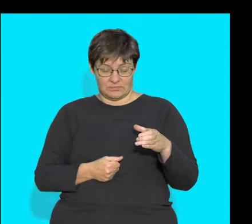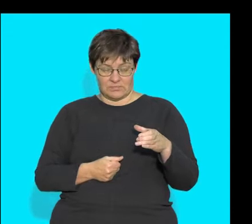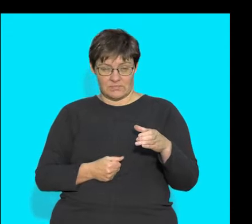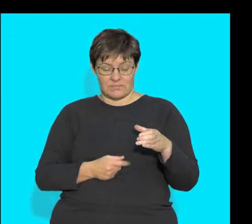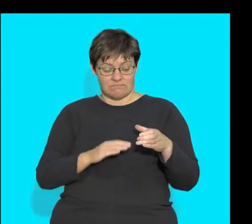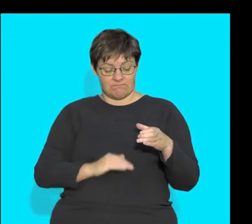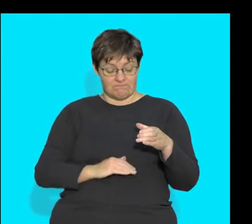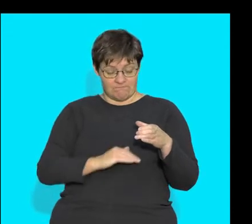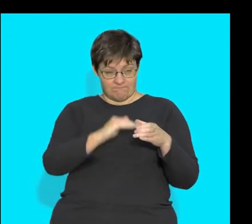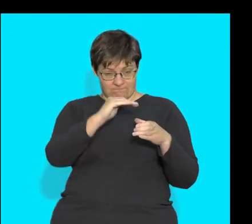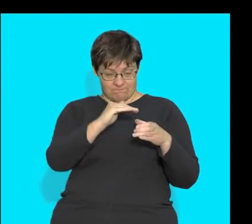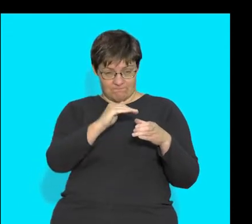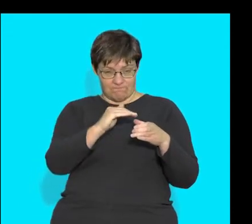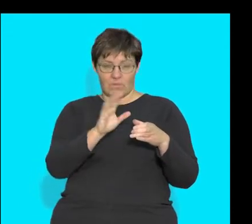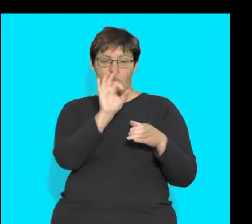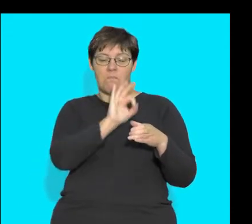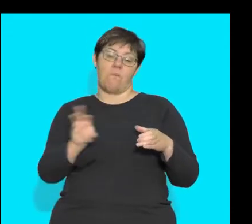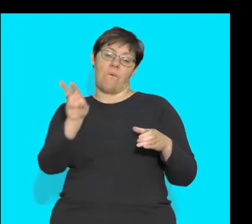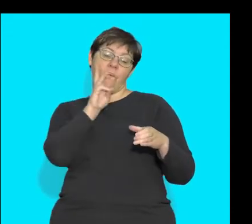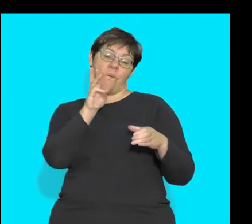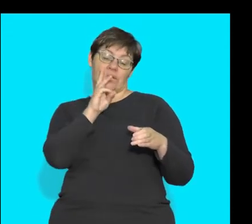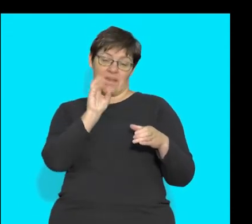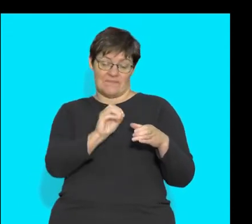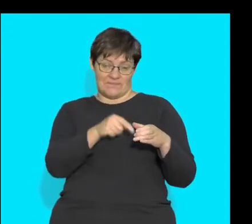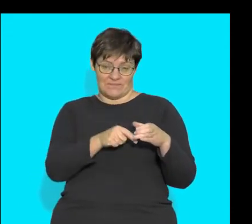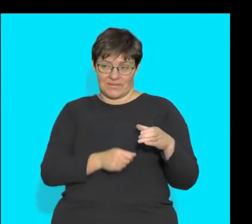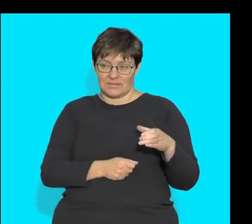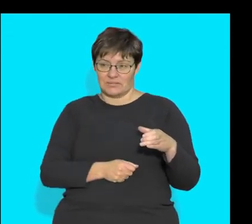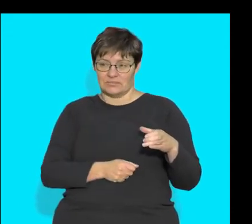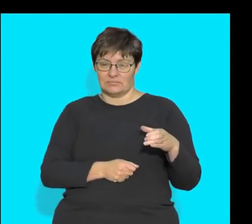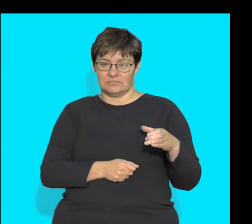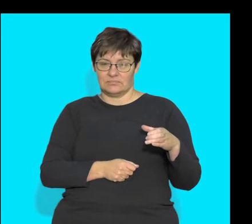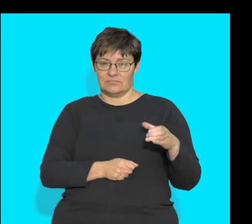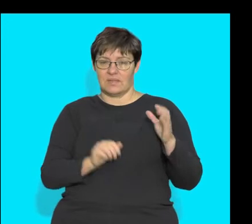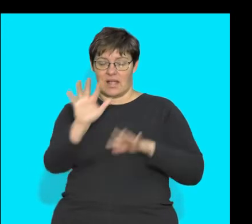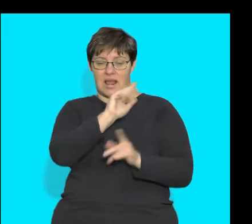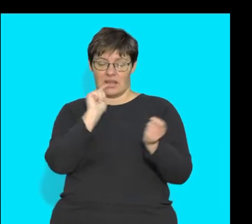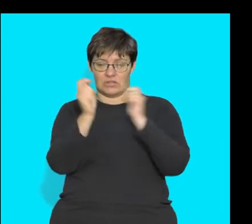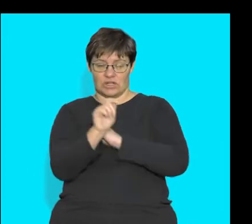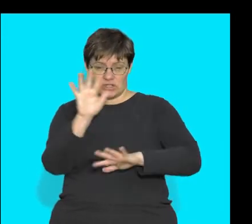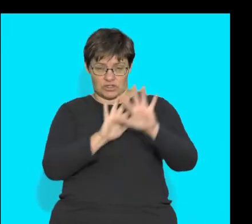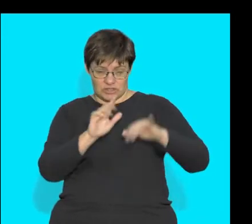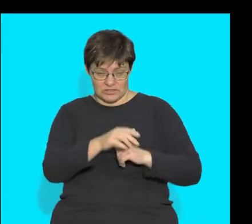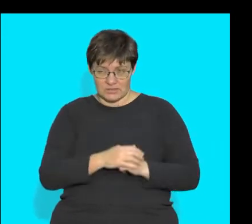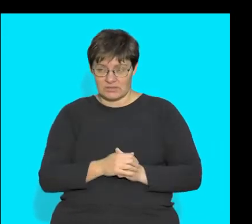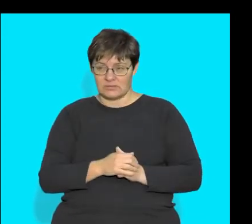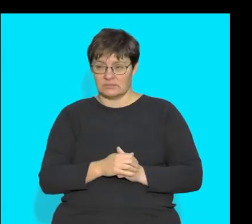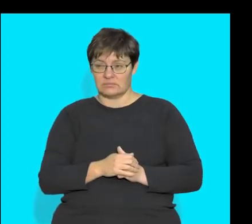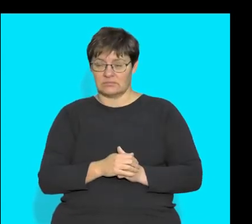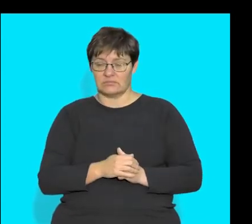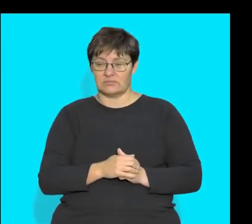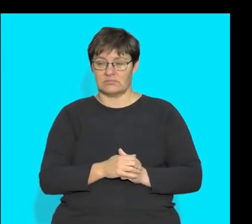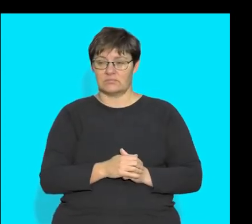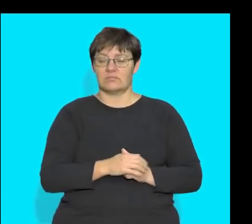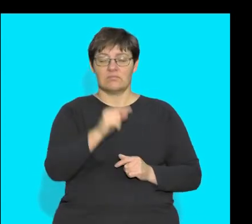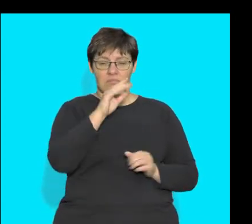the beaker with pure water. So I'm going to change my pen color quickly. This,